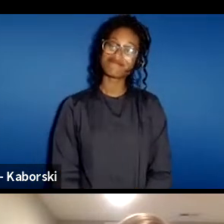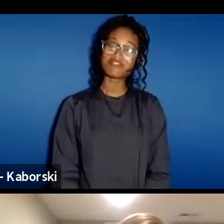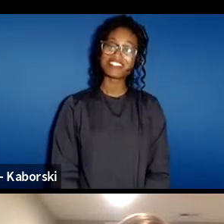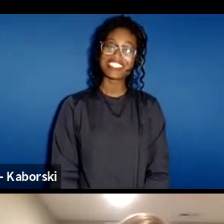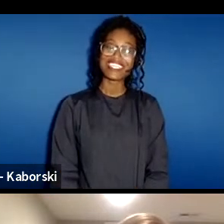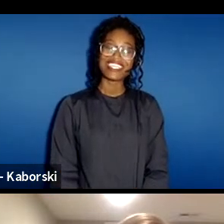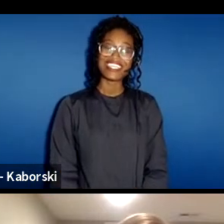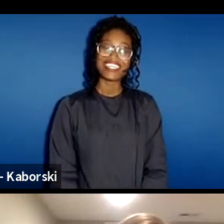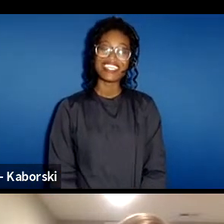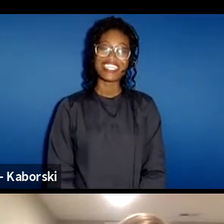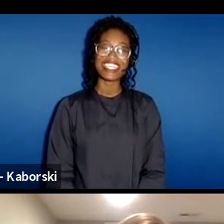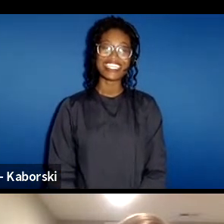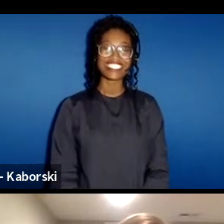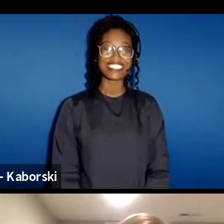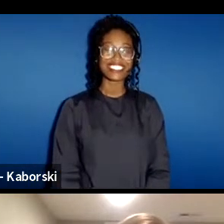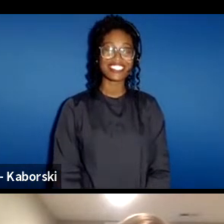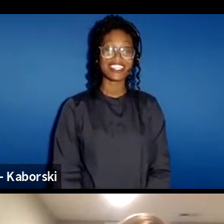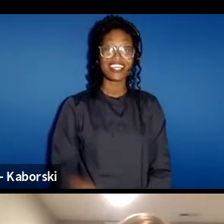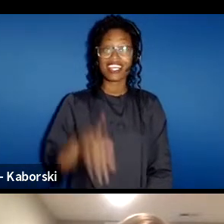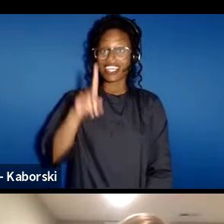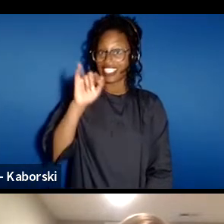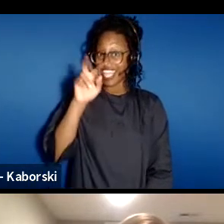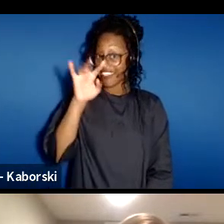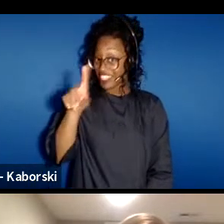on. And David?